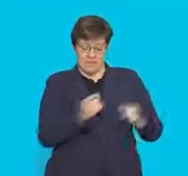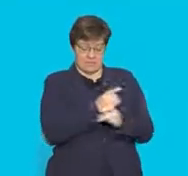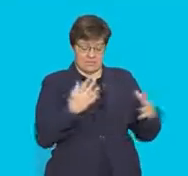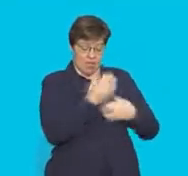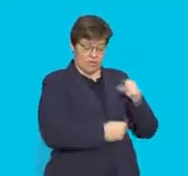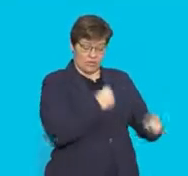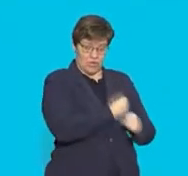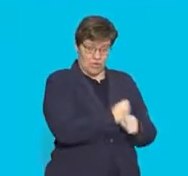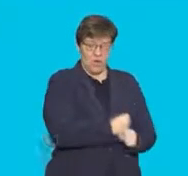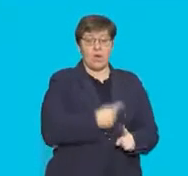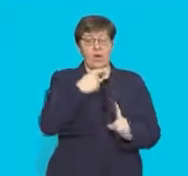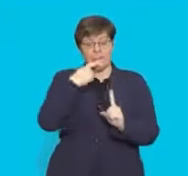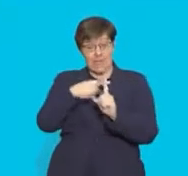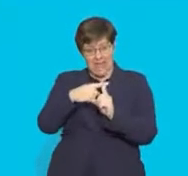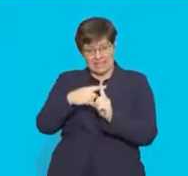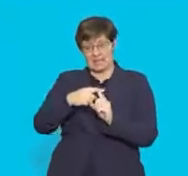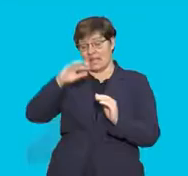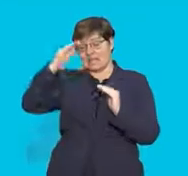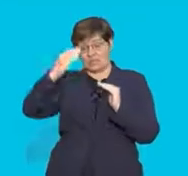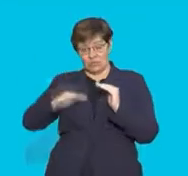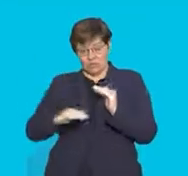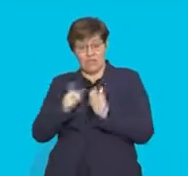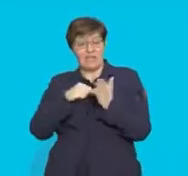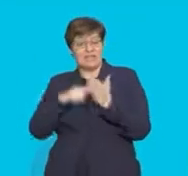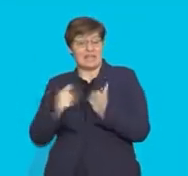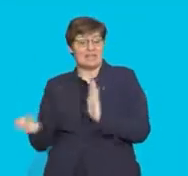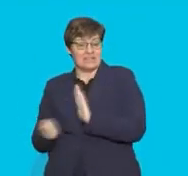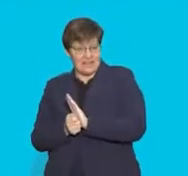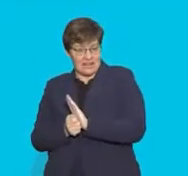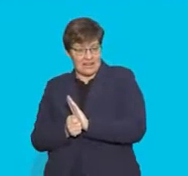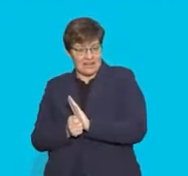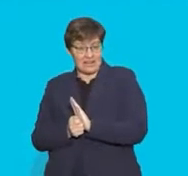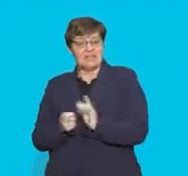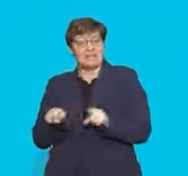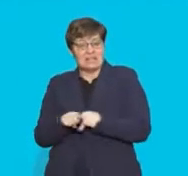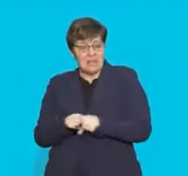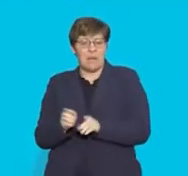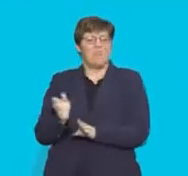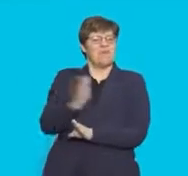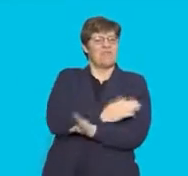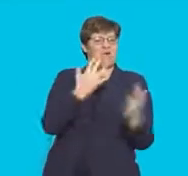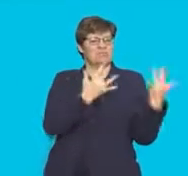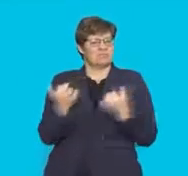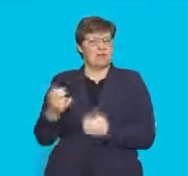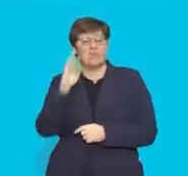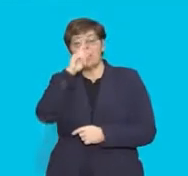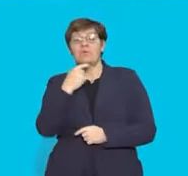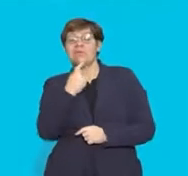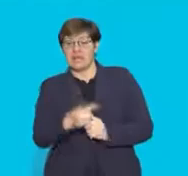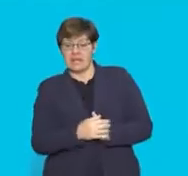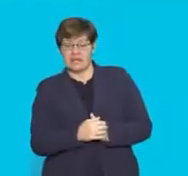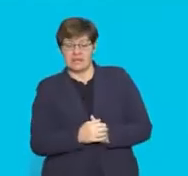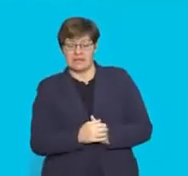of the year plus your depreciation up to the date of sale as you calculated in the previous example. Remember we said here, where